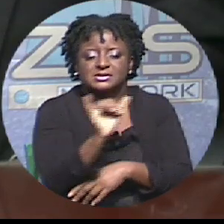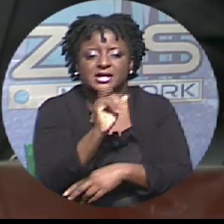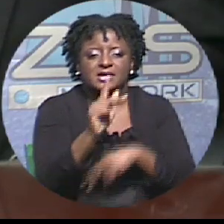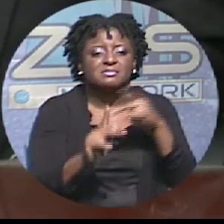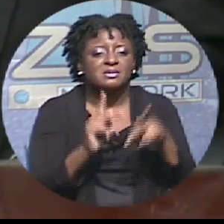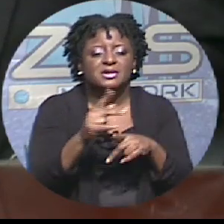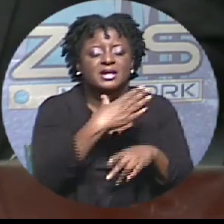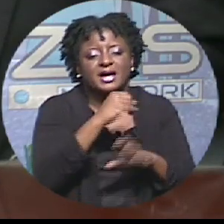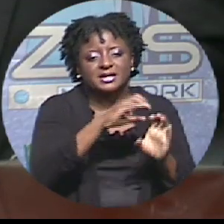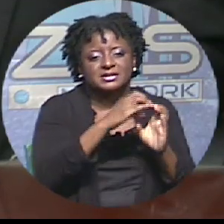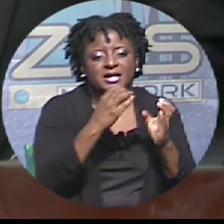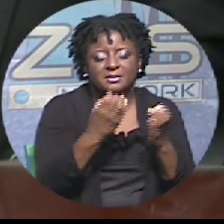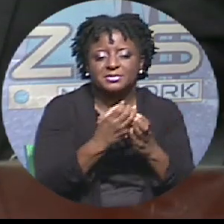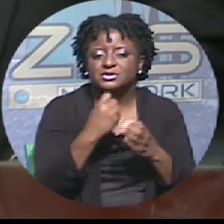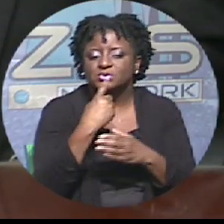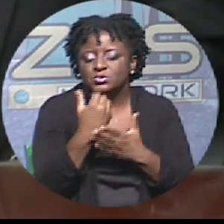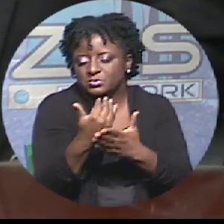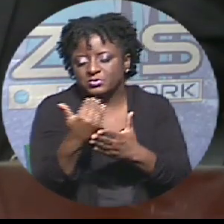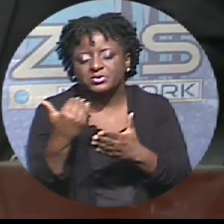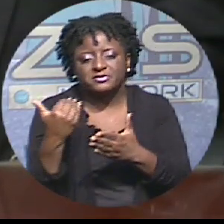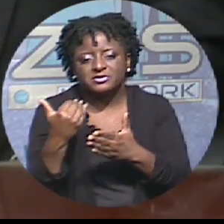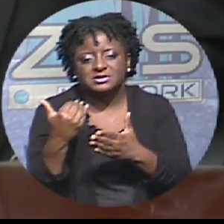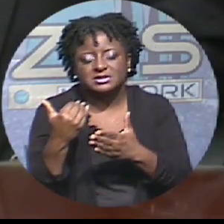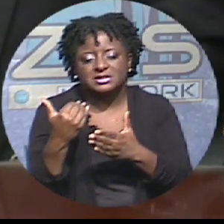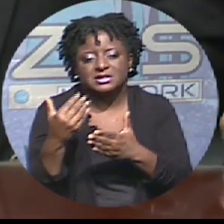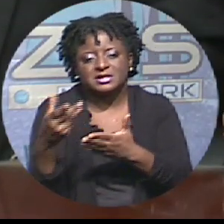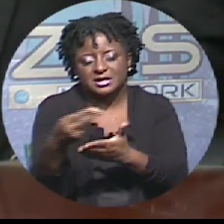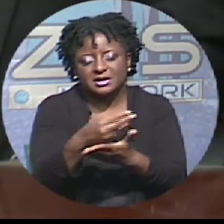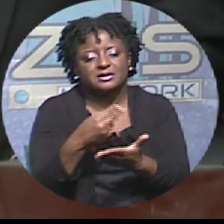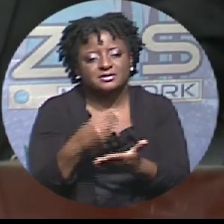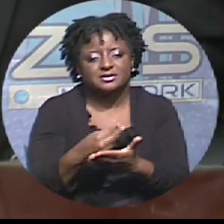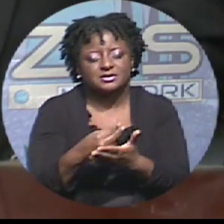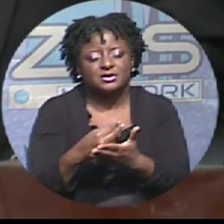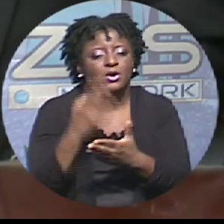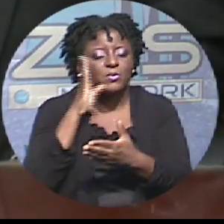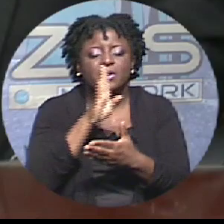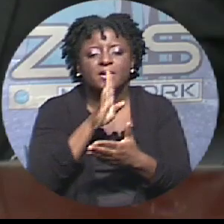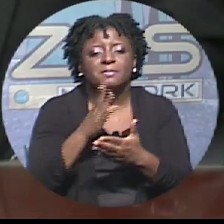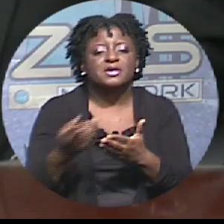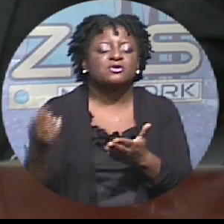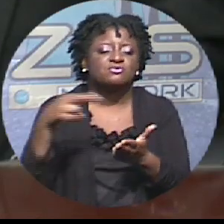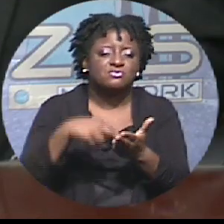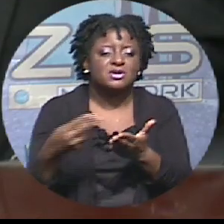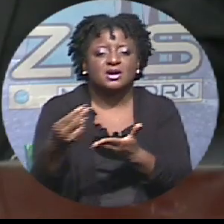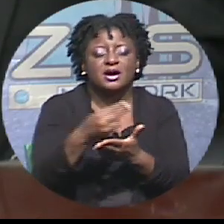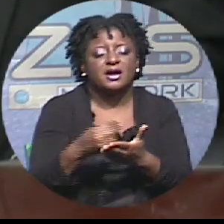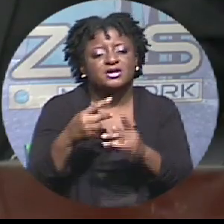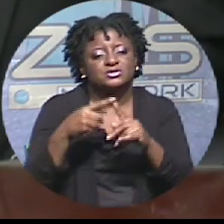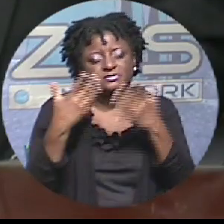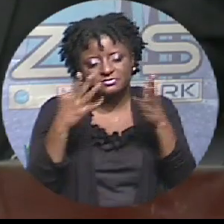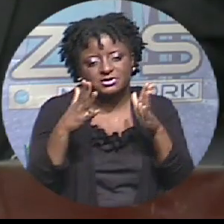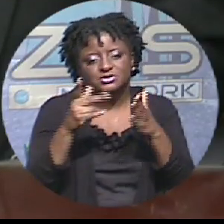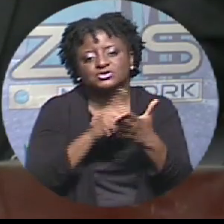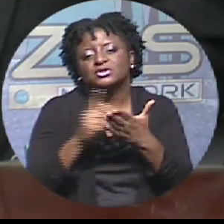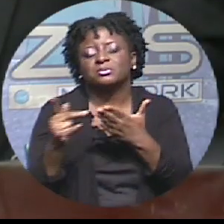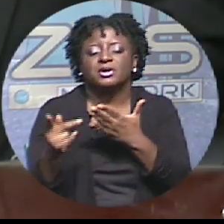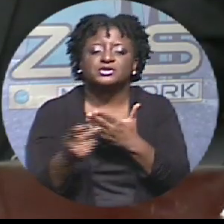companies who were previously contracted will be re-engaged to complete the